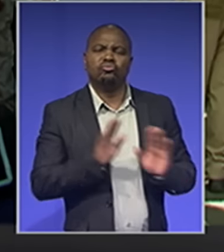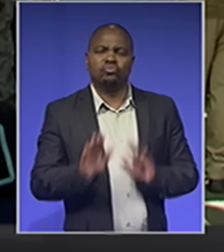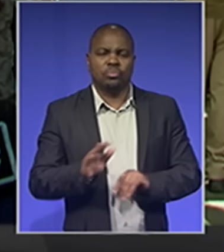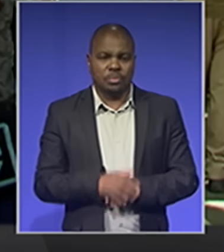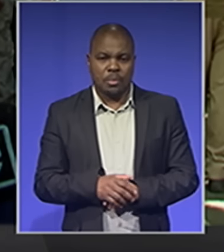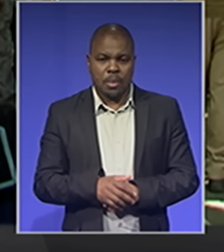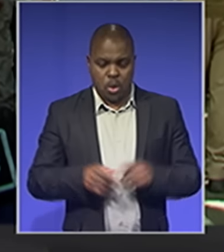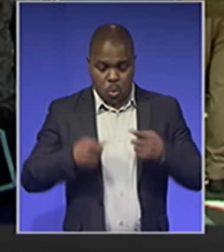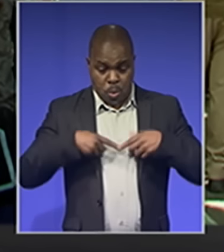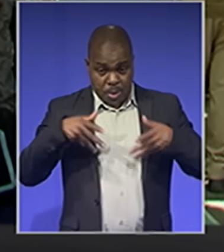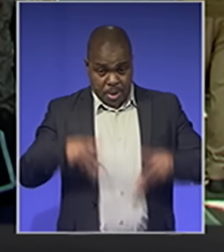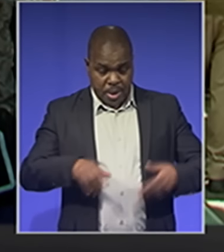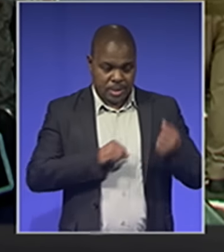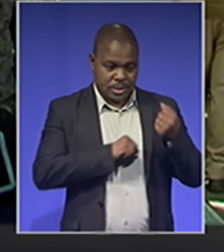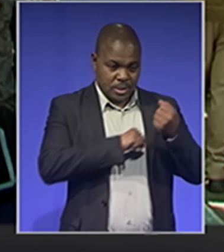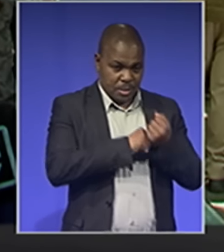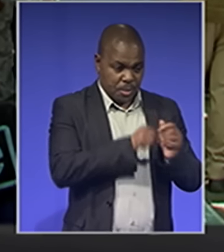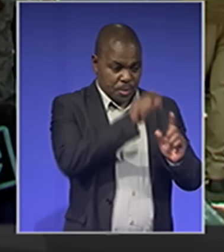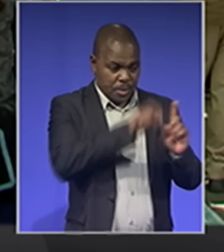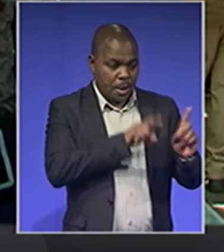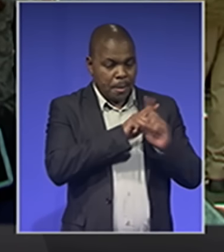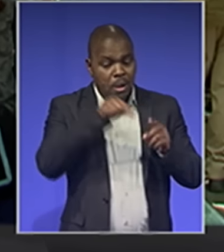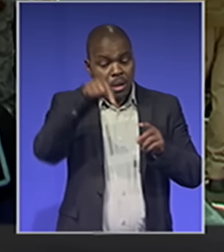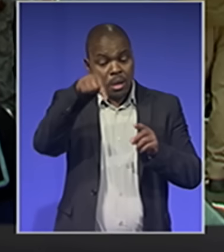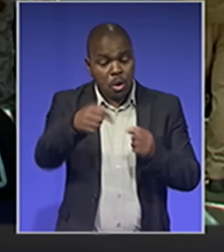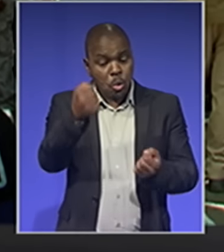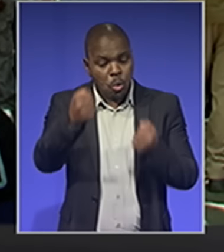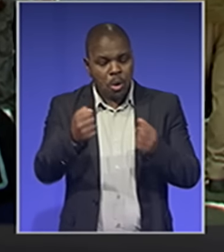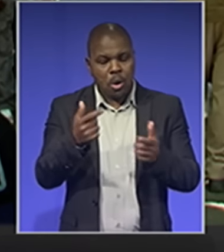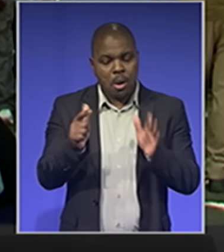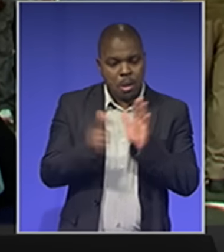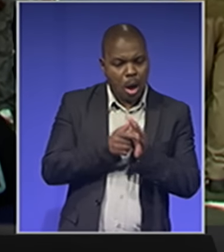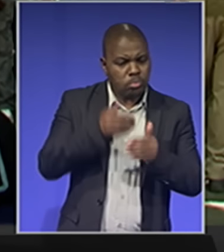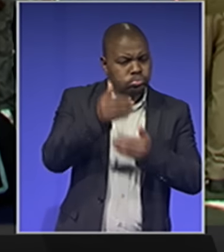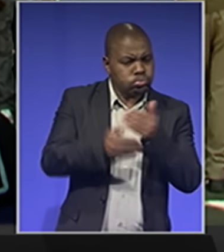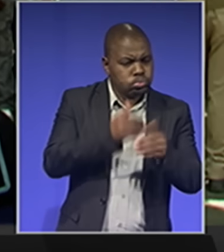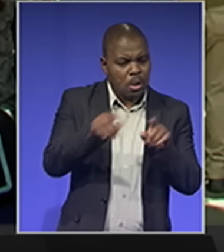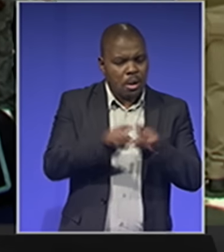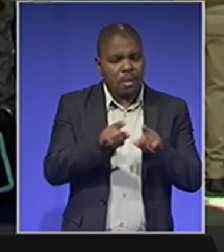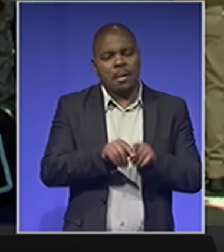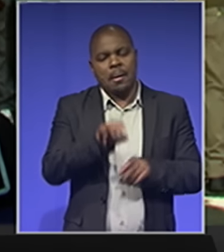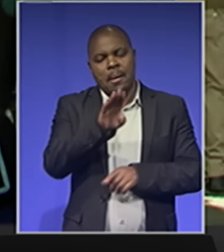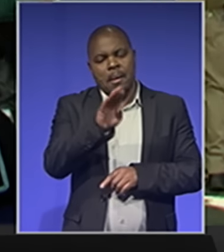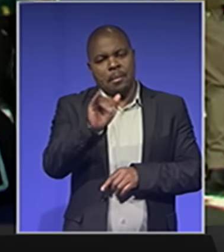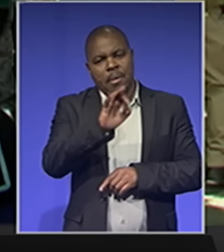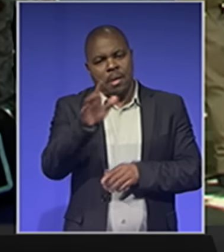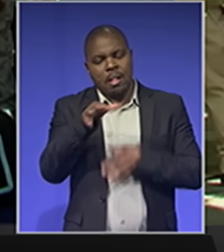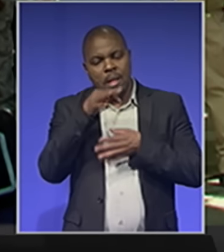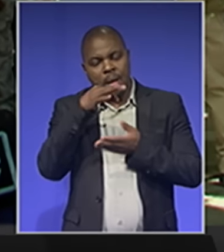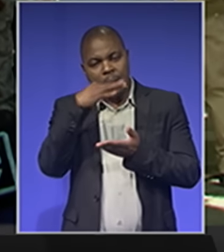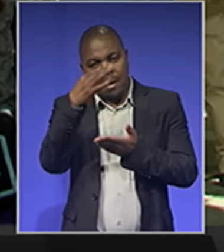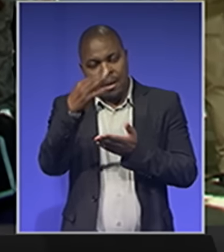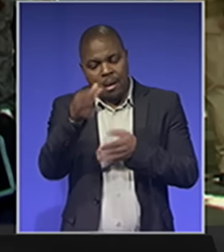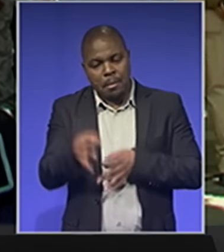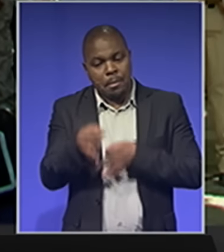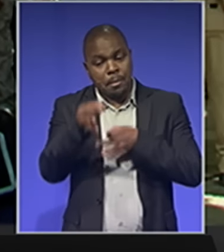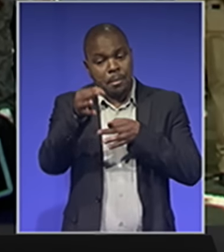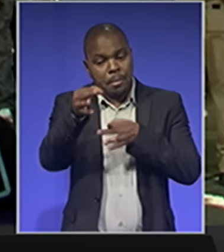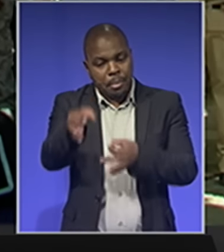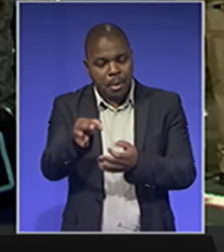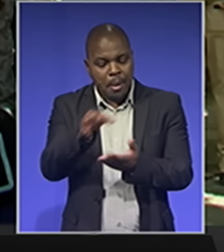support, but now in terms of the legal process inside, the bail postponement, the bail application has been